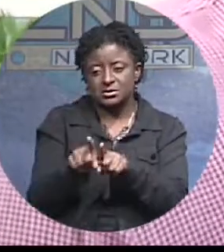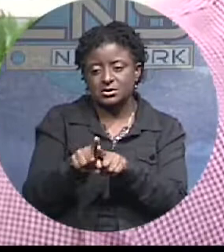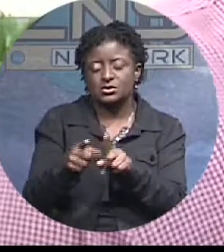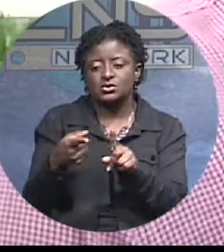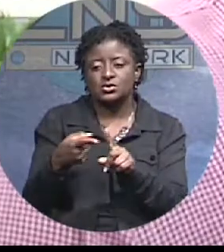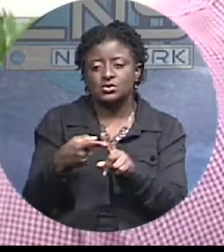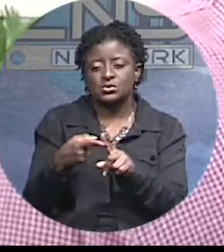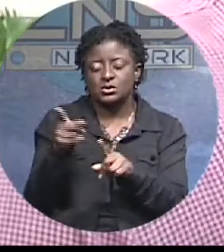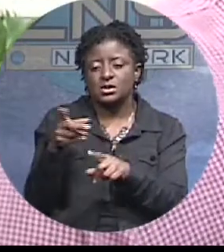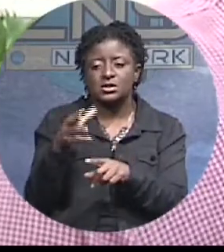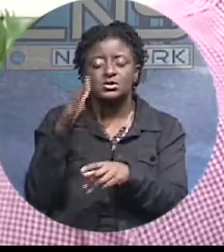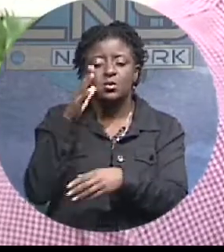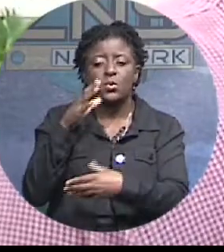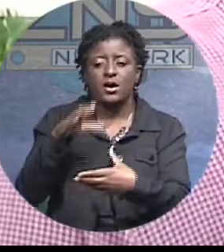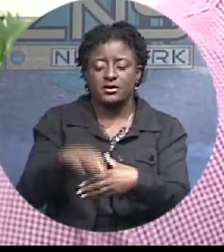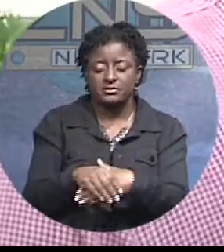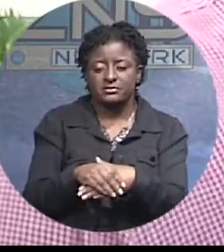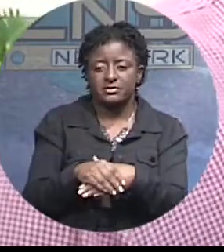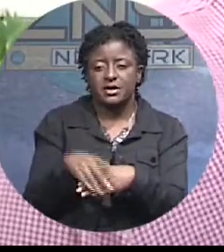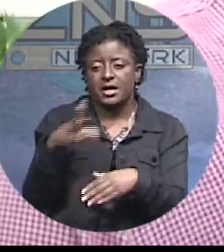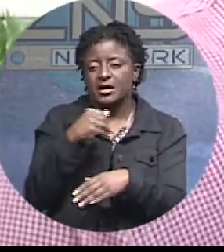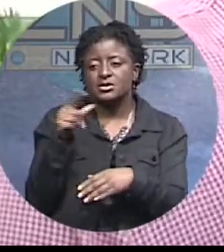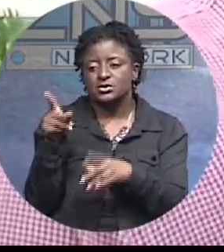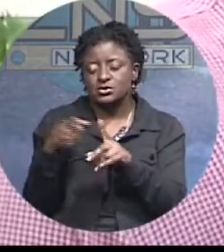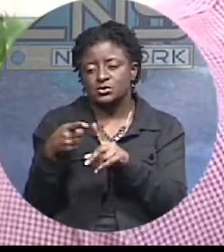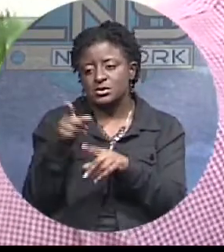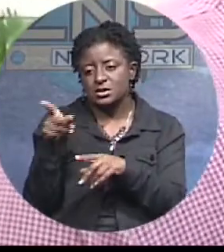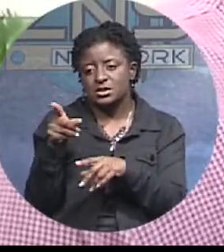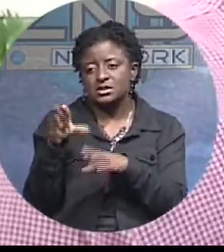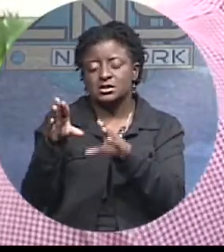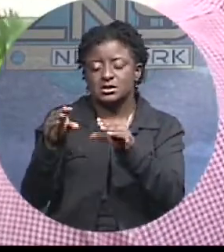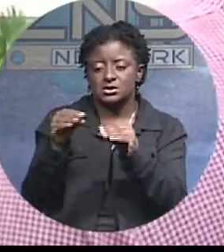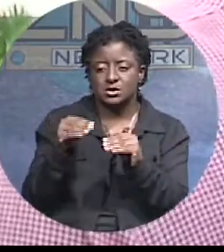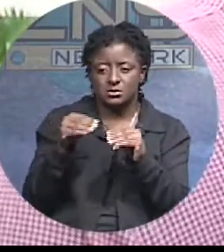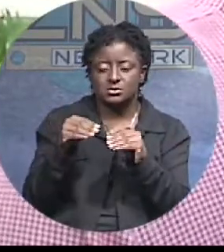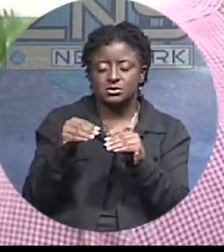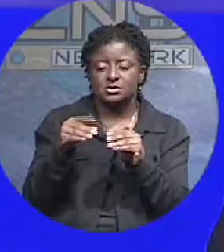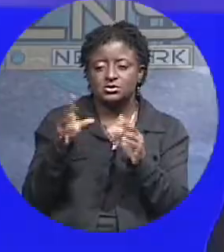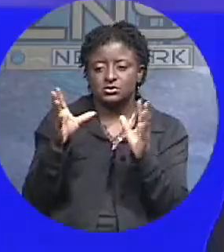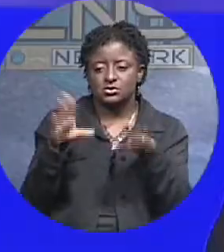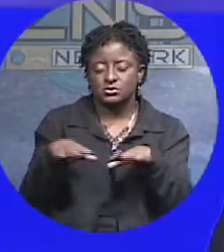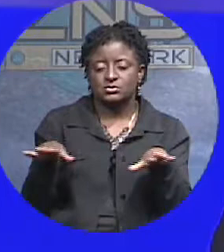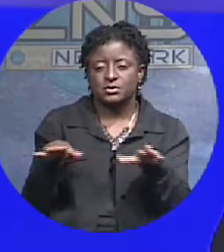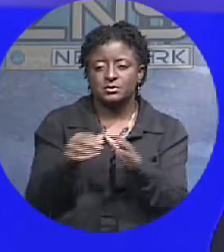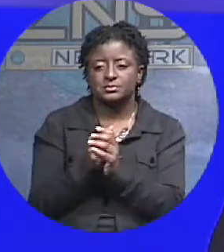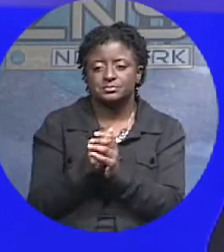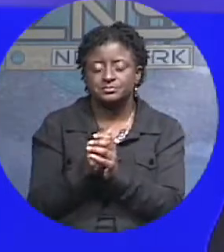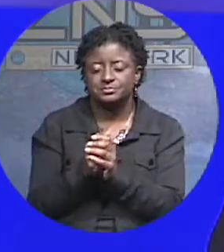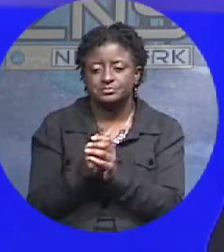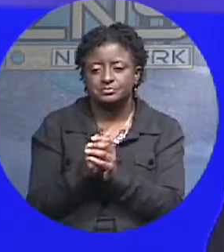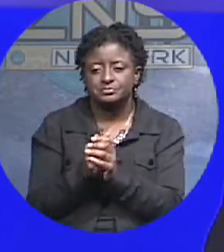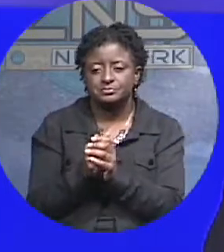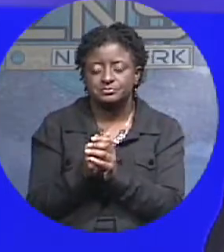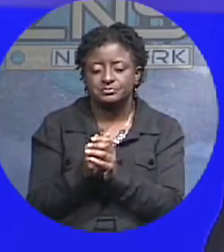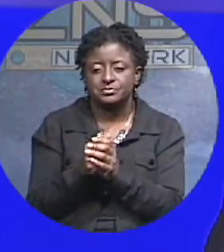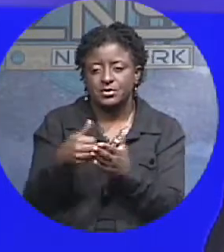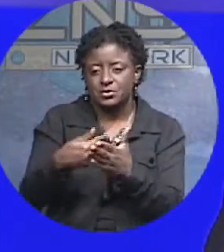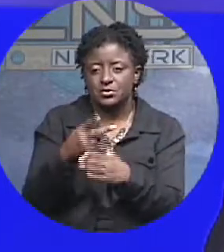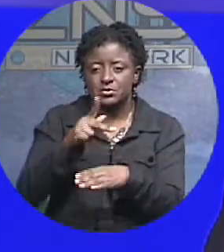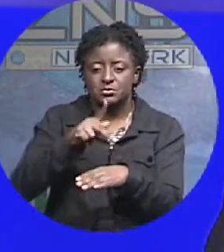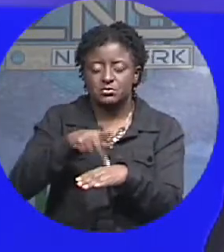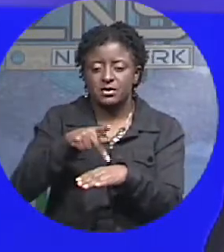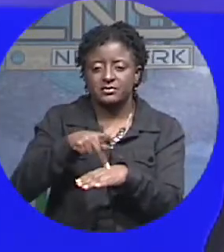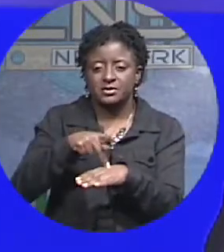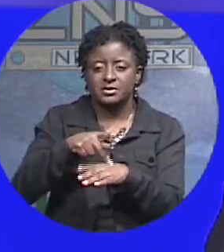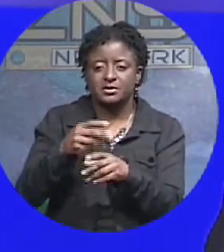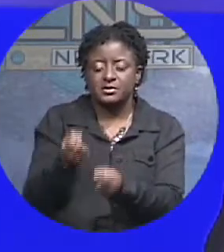children and to his adopted children and to the many children of the Bahamas. Moving right along, the New Providence Volleyball